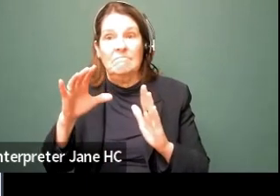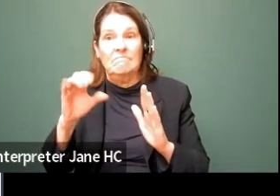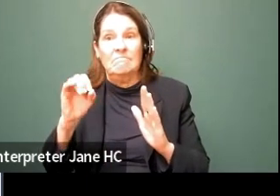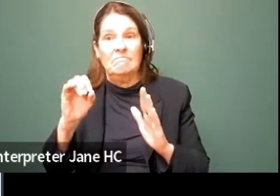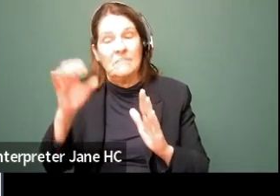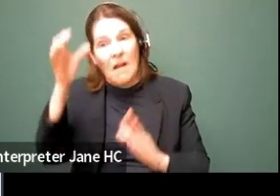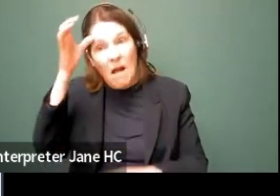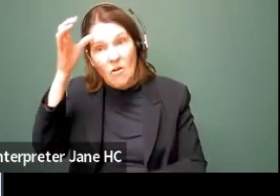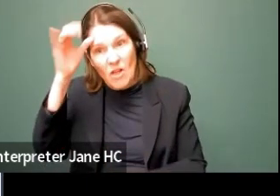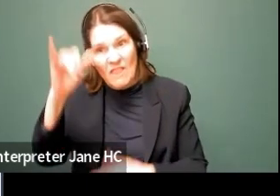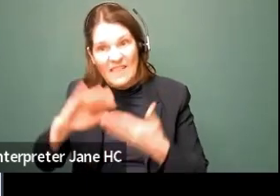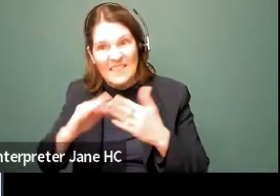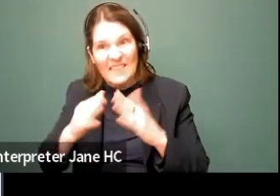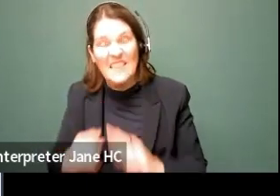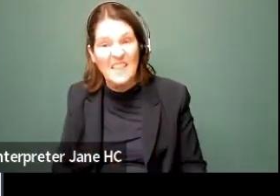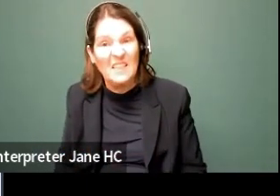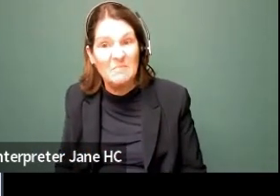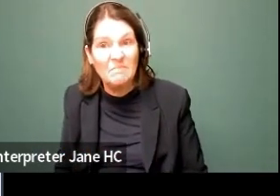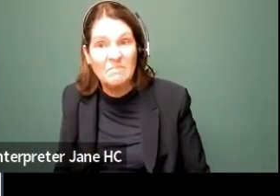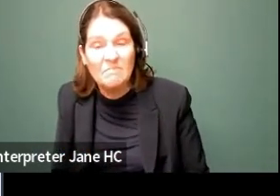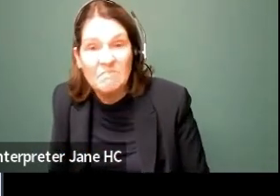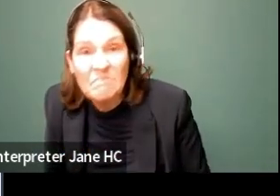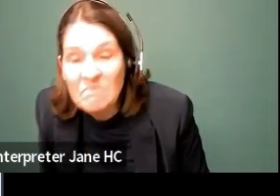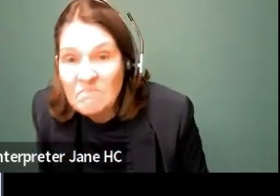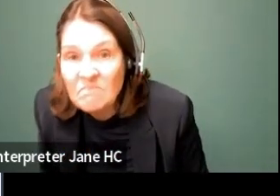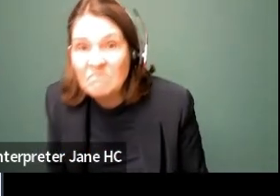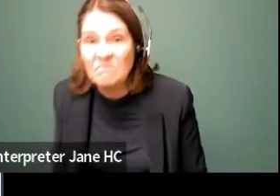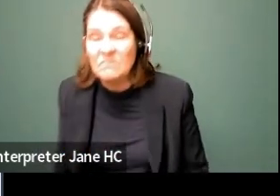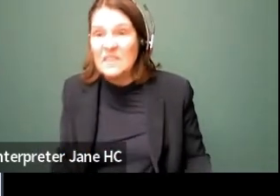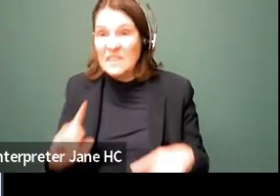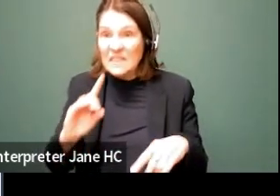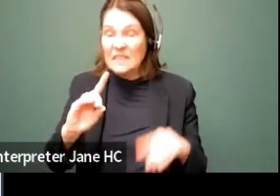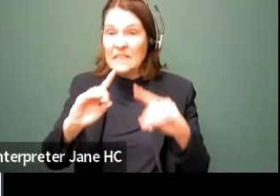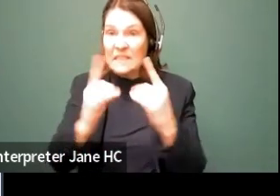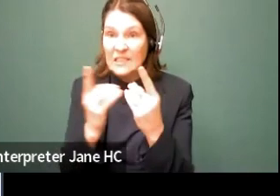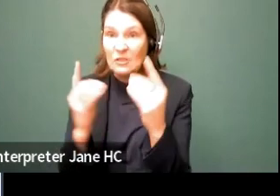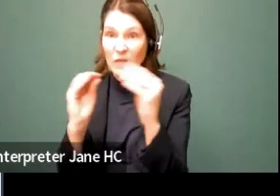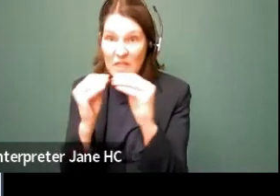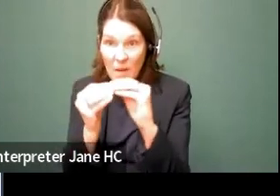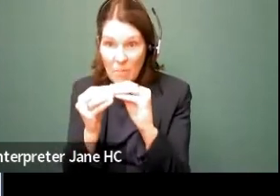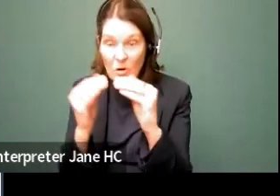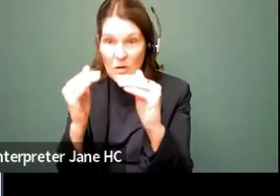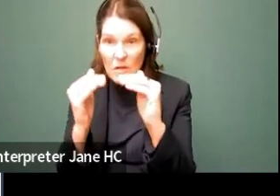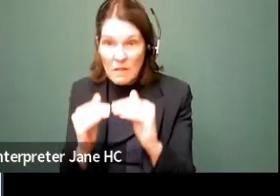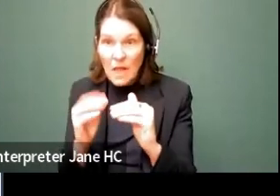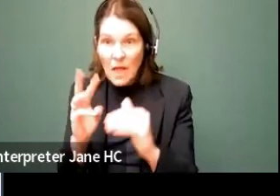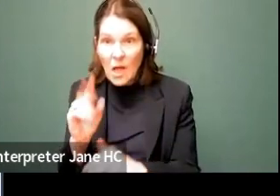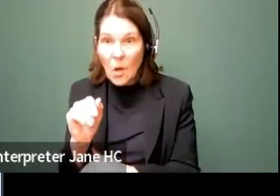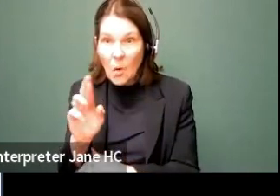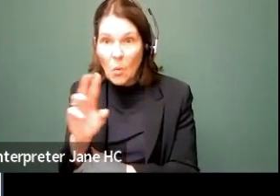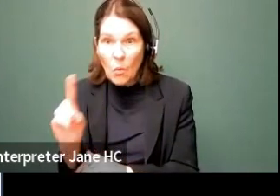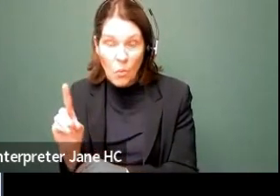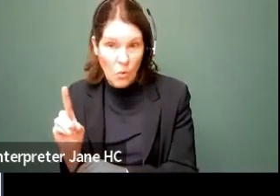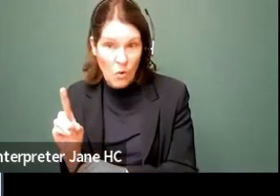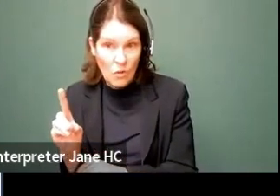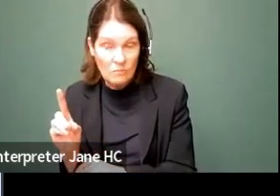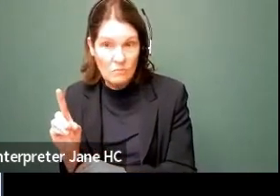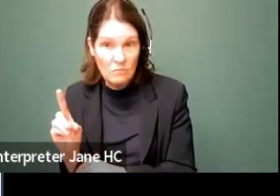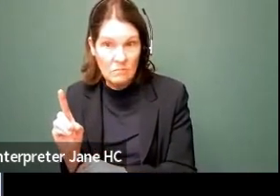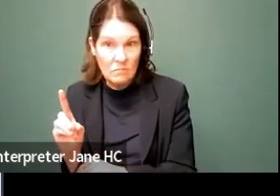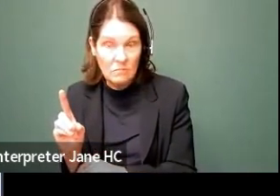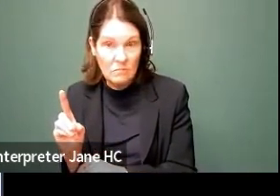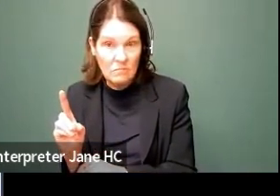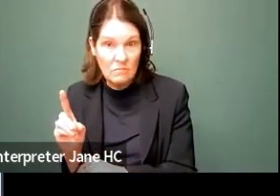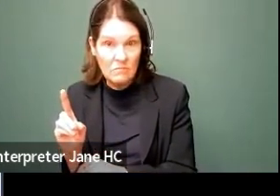down by district and which ward that they represent. So